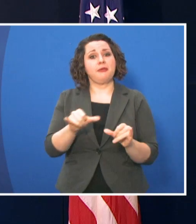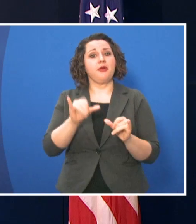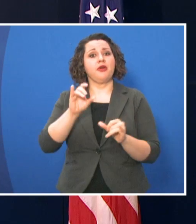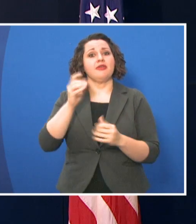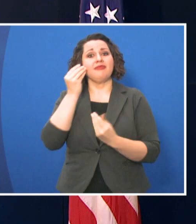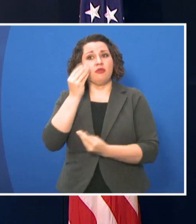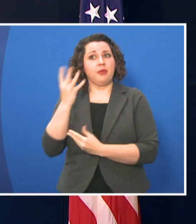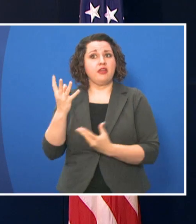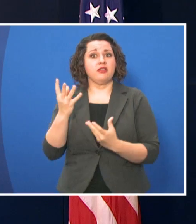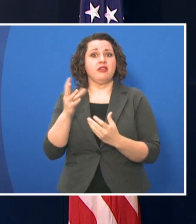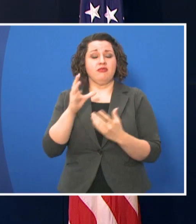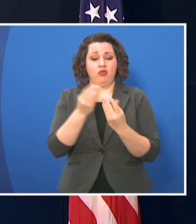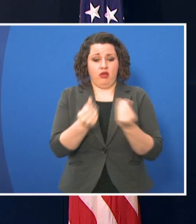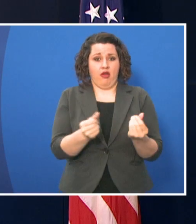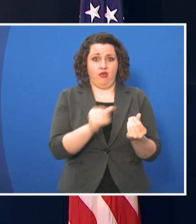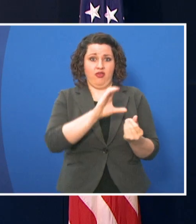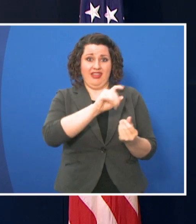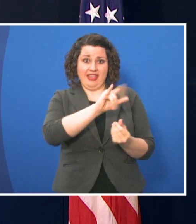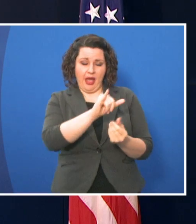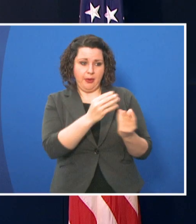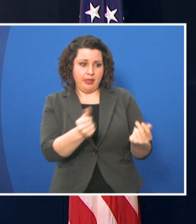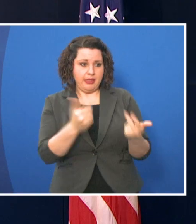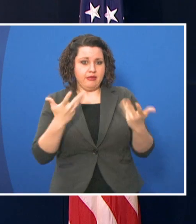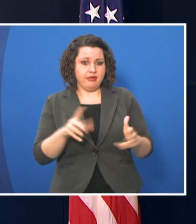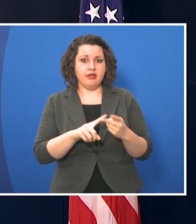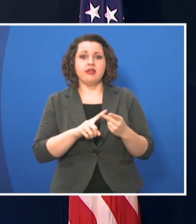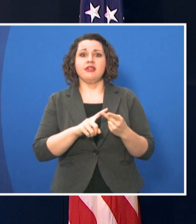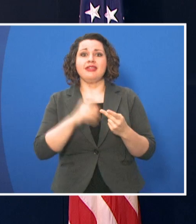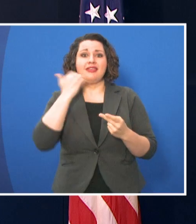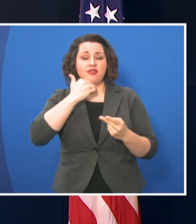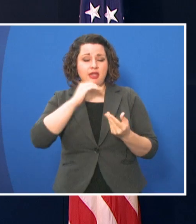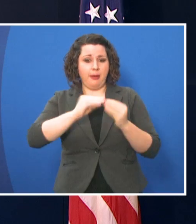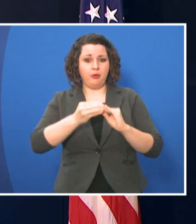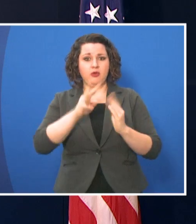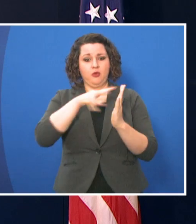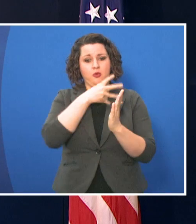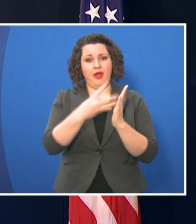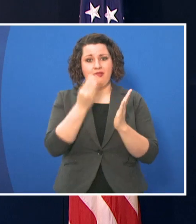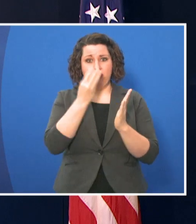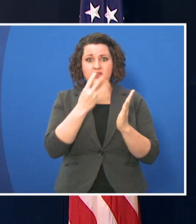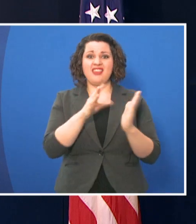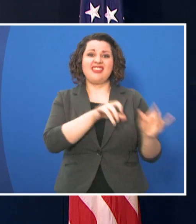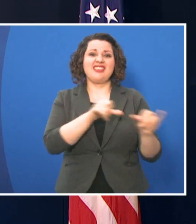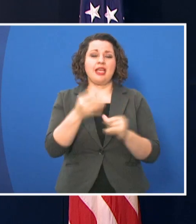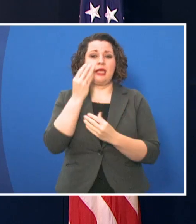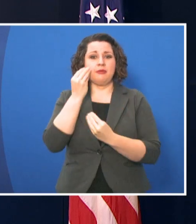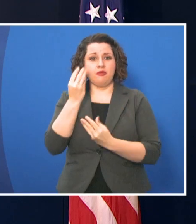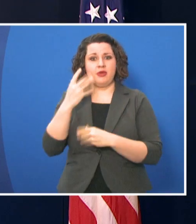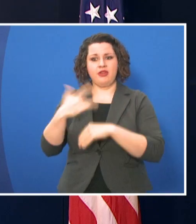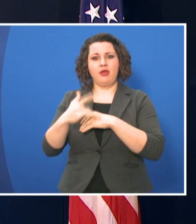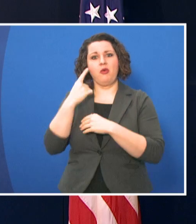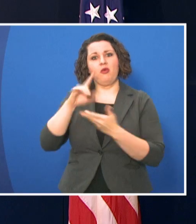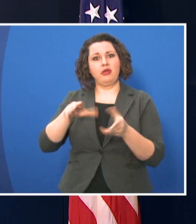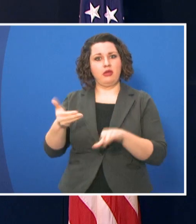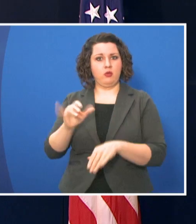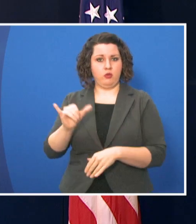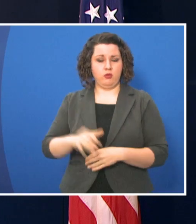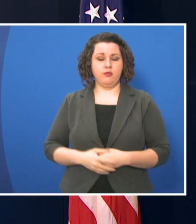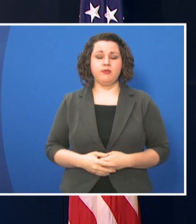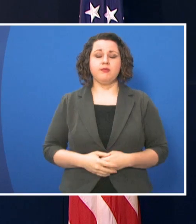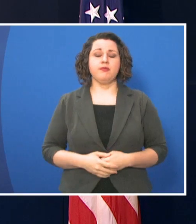county, daily numbers and demographic information, and the same information is available for deaths.